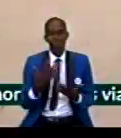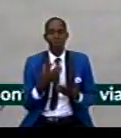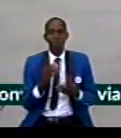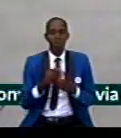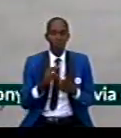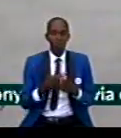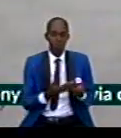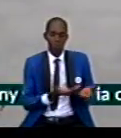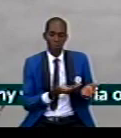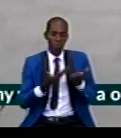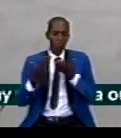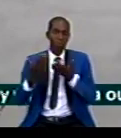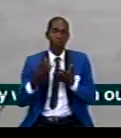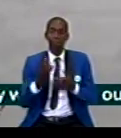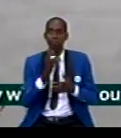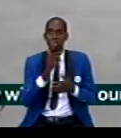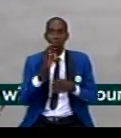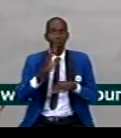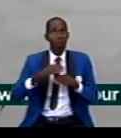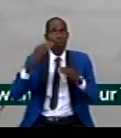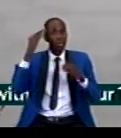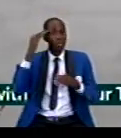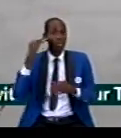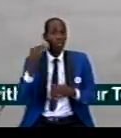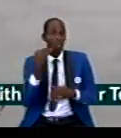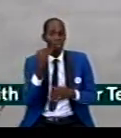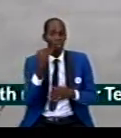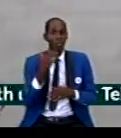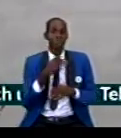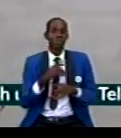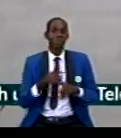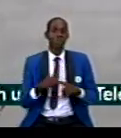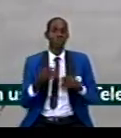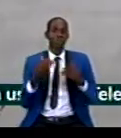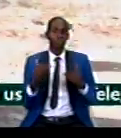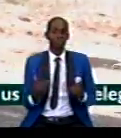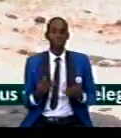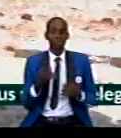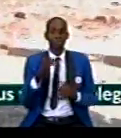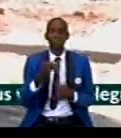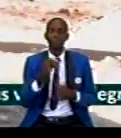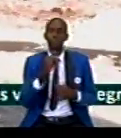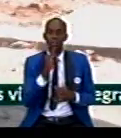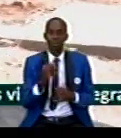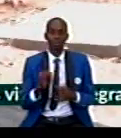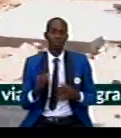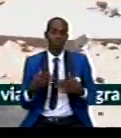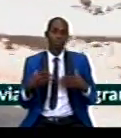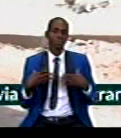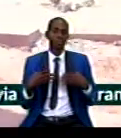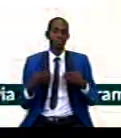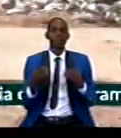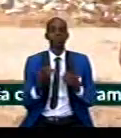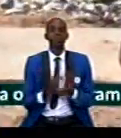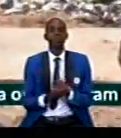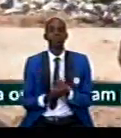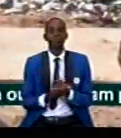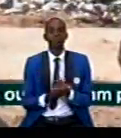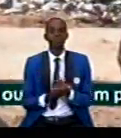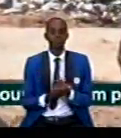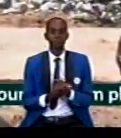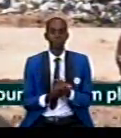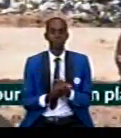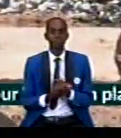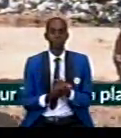But now I am very okay after the prayers of the pastor. I thank God for